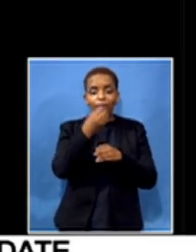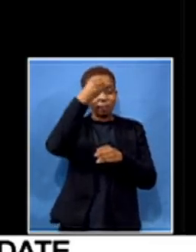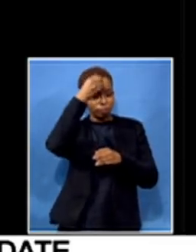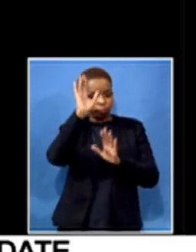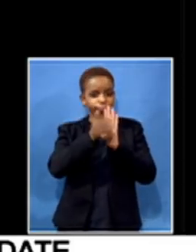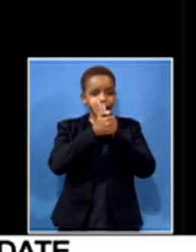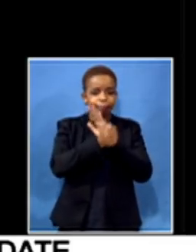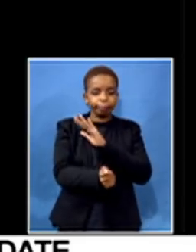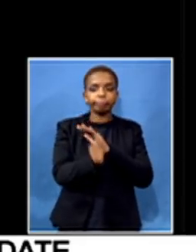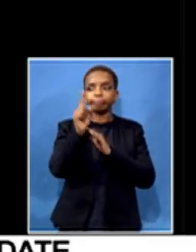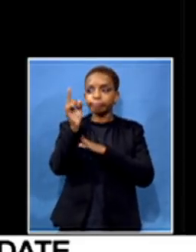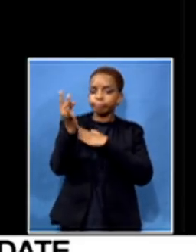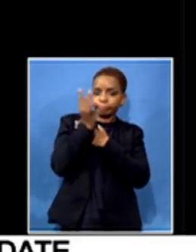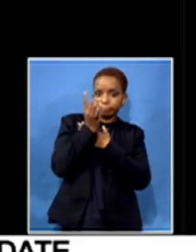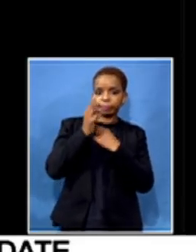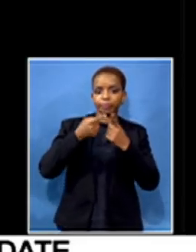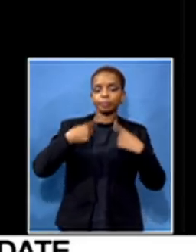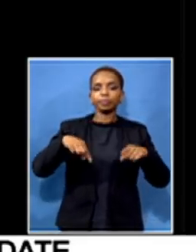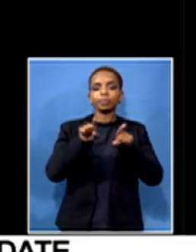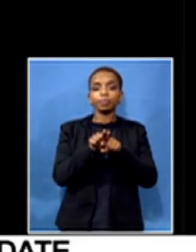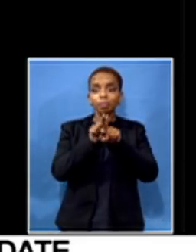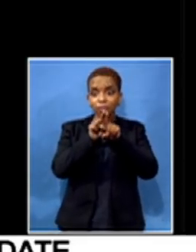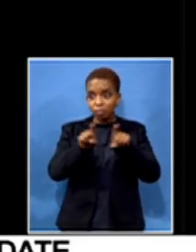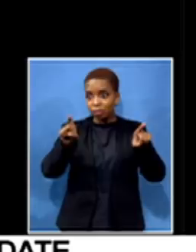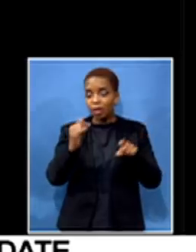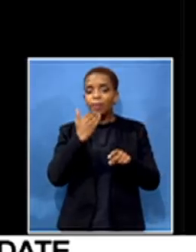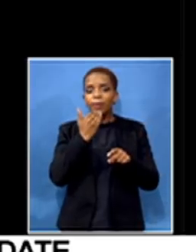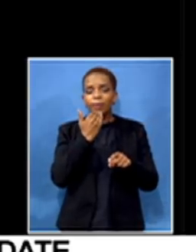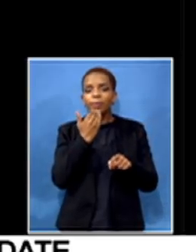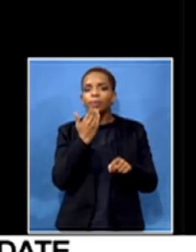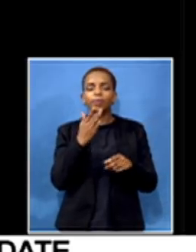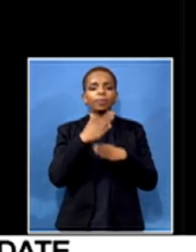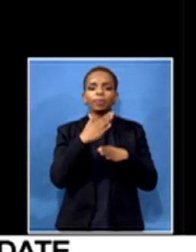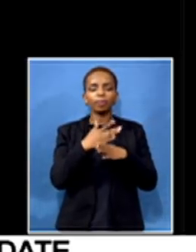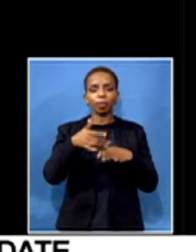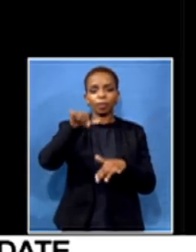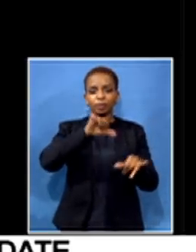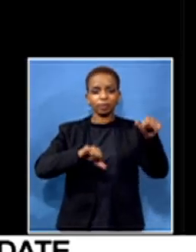anybody who would allege that we don't support, we don't work with scientists is actually